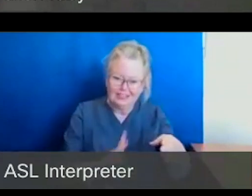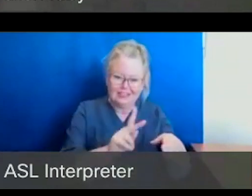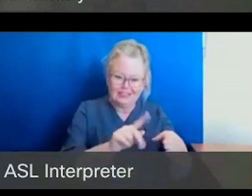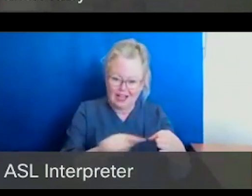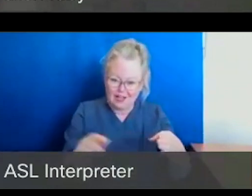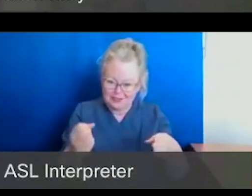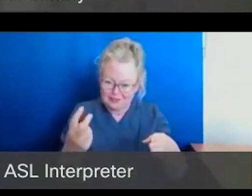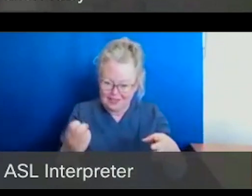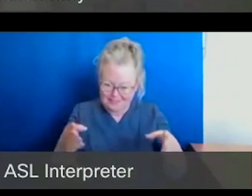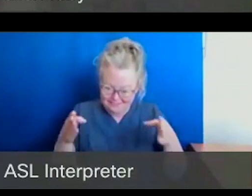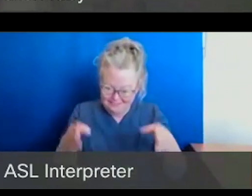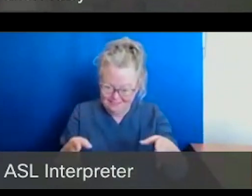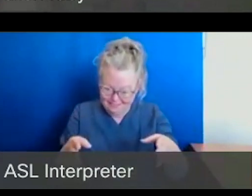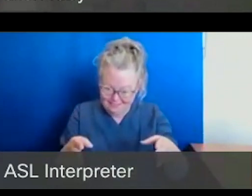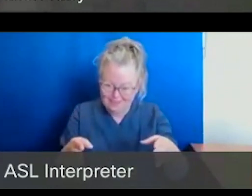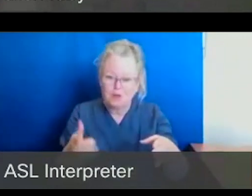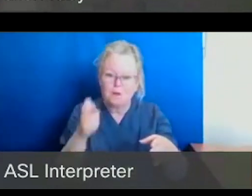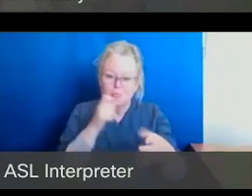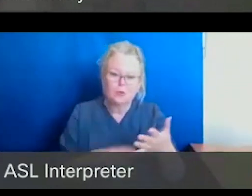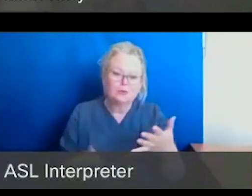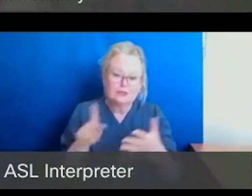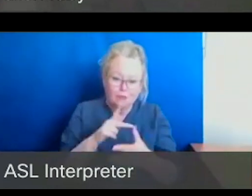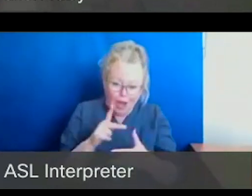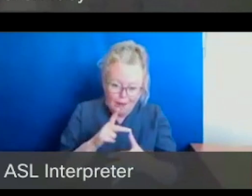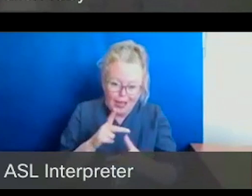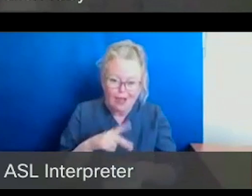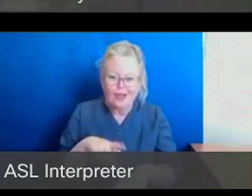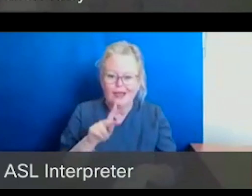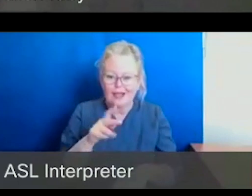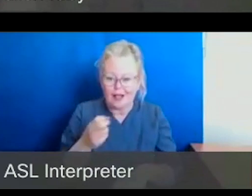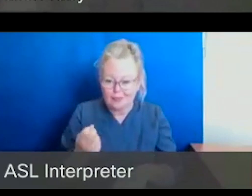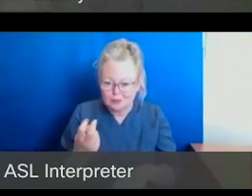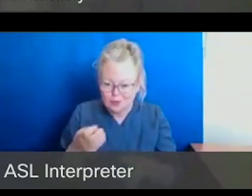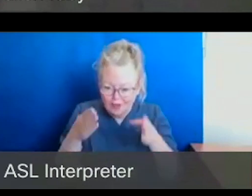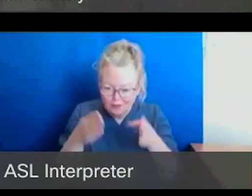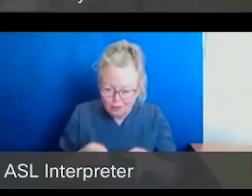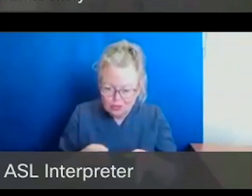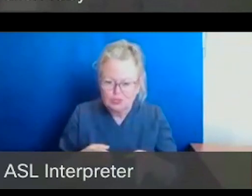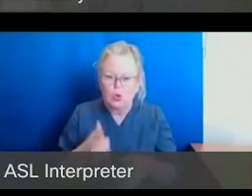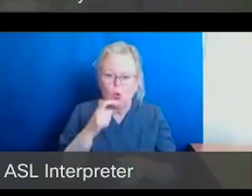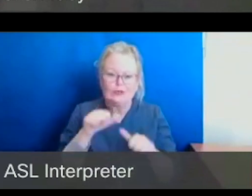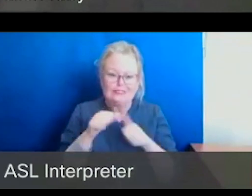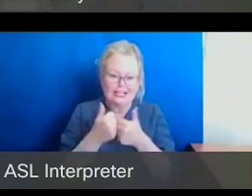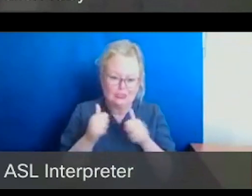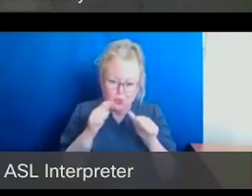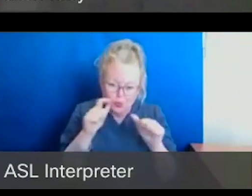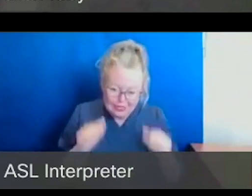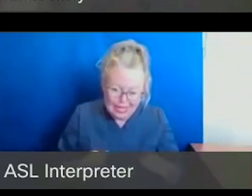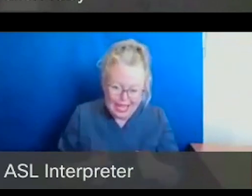applicant must be the primary K-12 authority, the agency that can apply for an